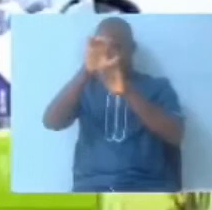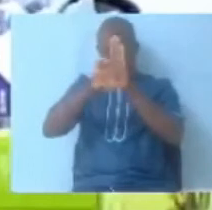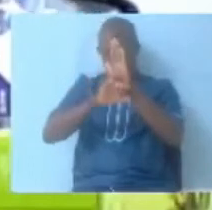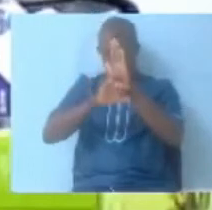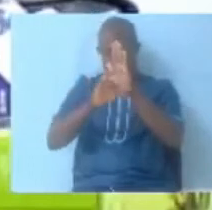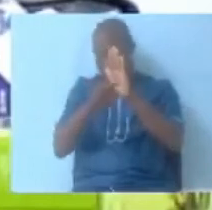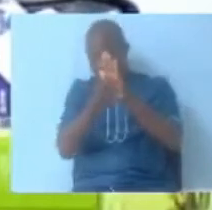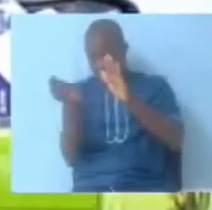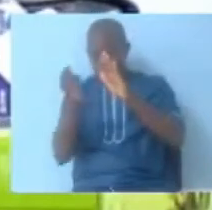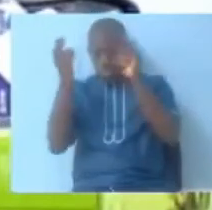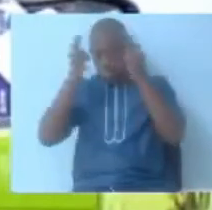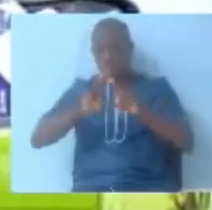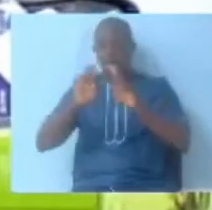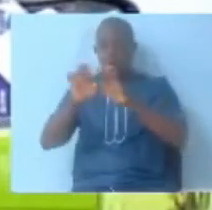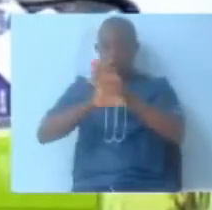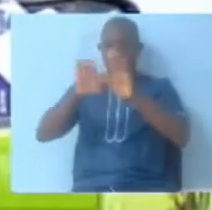constitution.